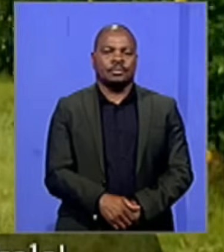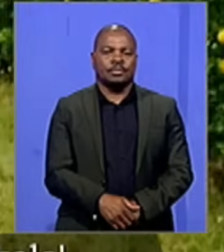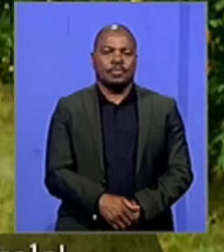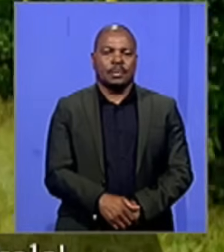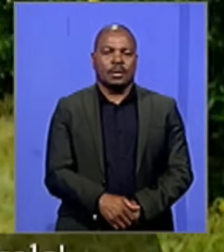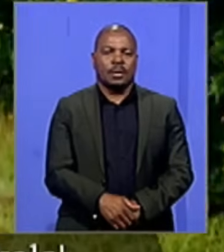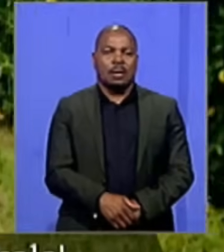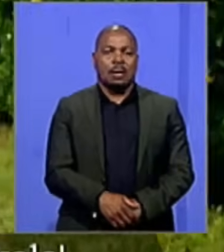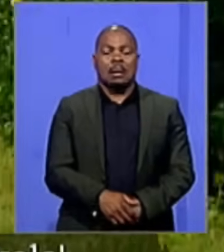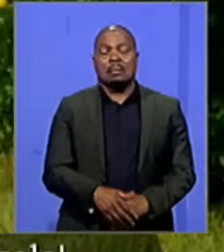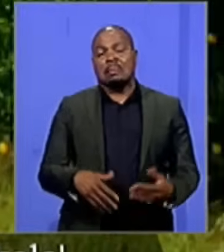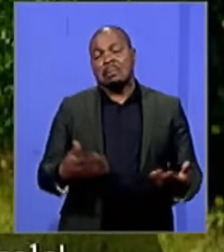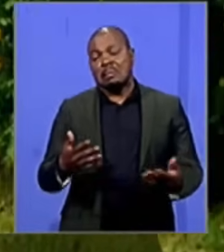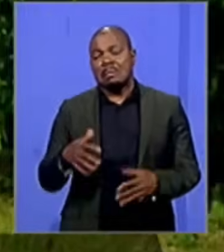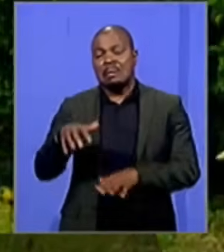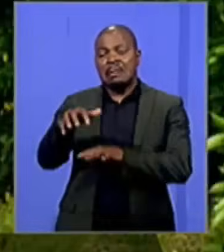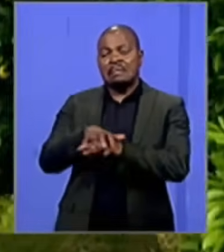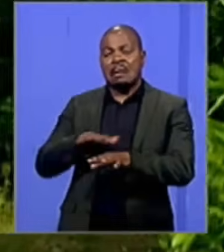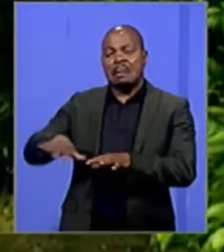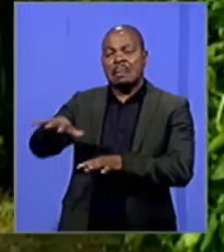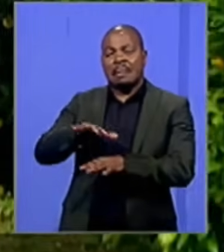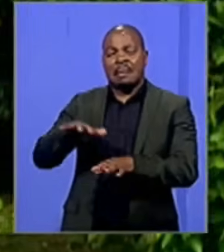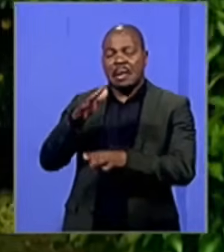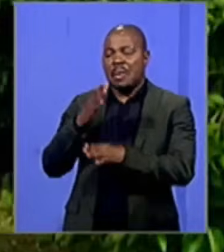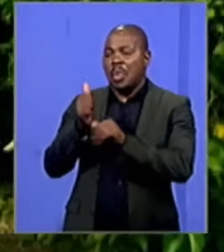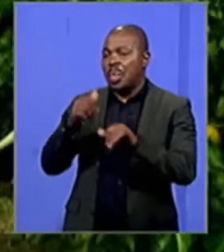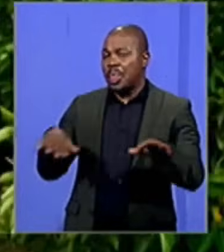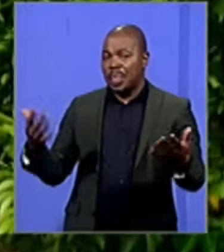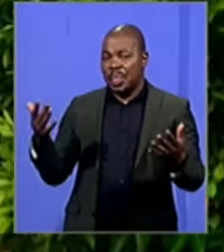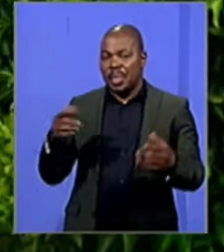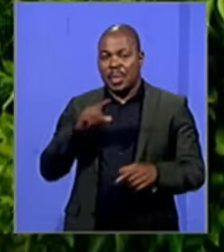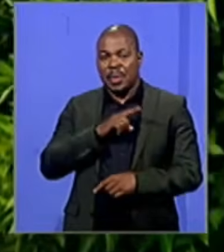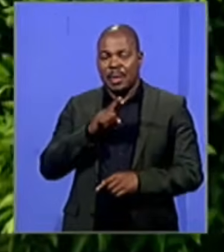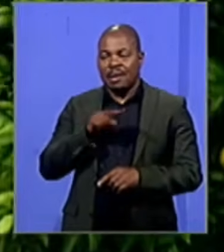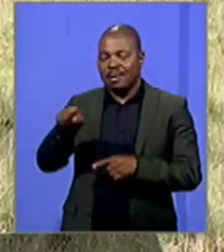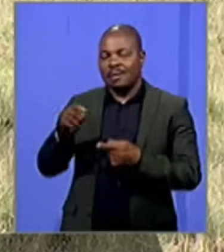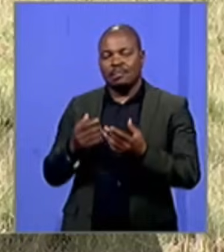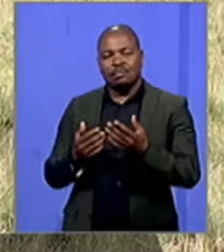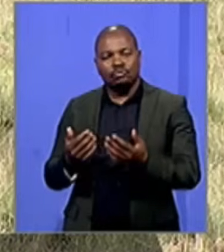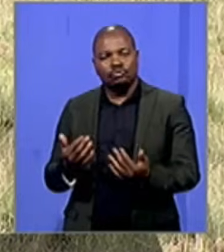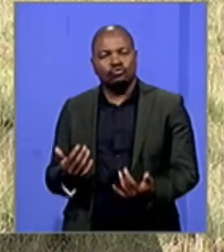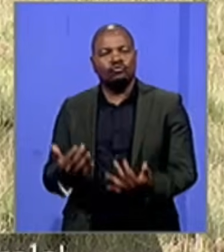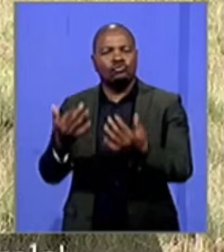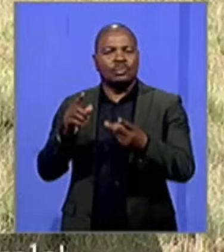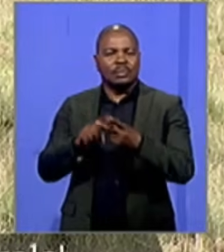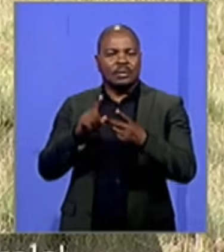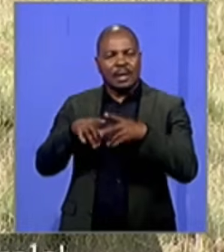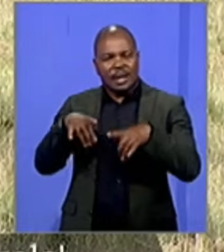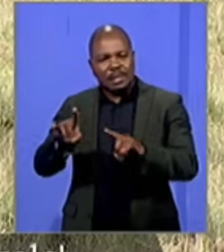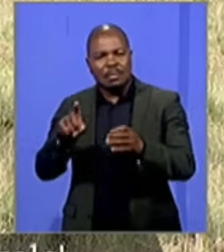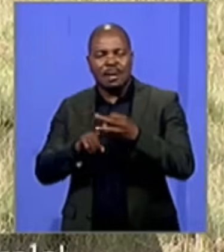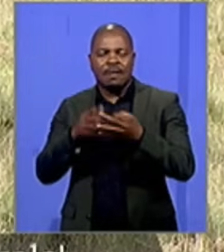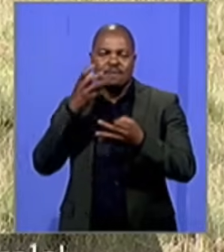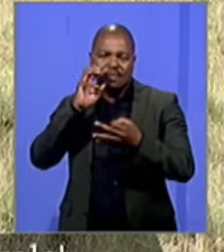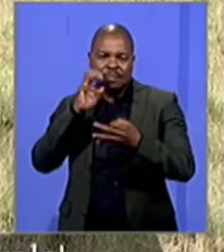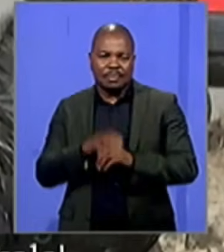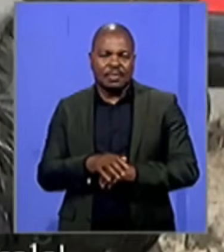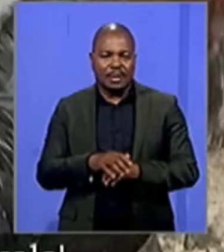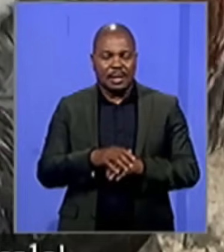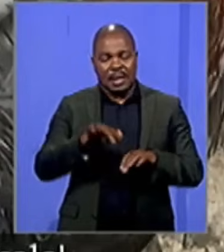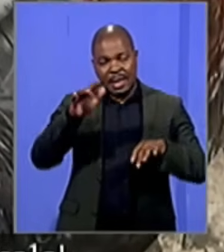Mathata a go se šome gabotse ga lefapha la tša temo a tšwa go ditšweletšwa tša mašemo, diphoofolo le dikenywa. Malwetši a